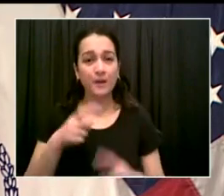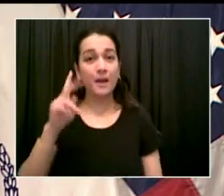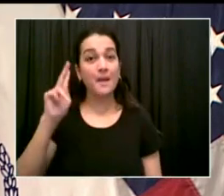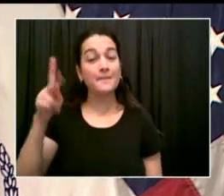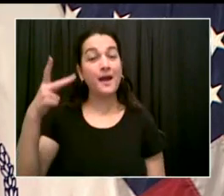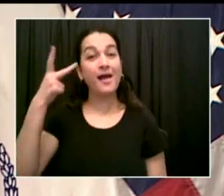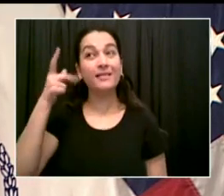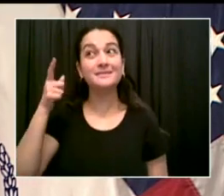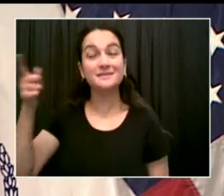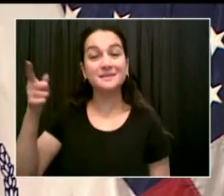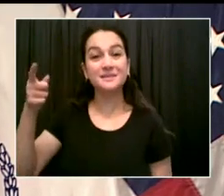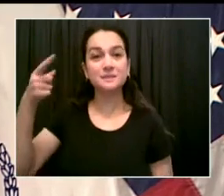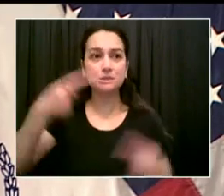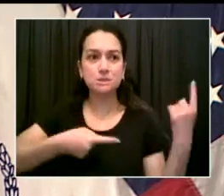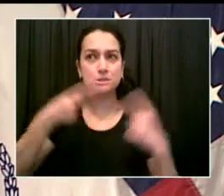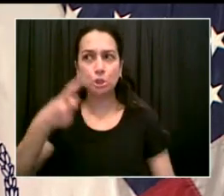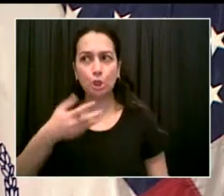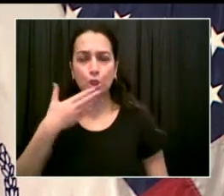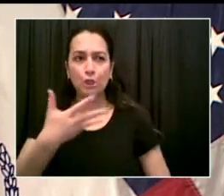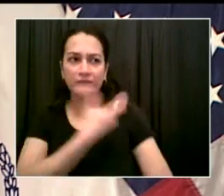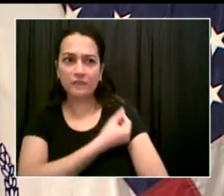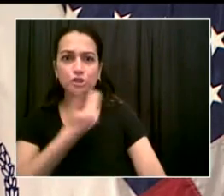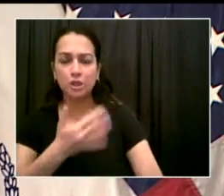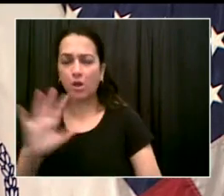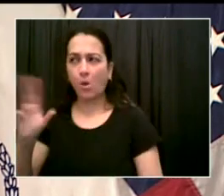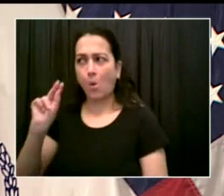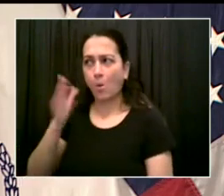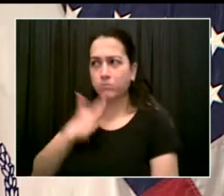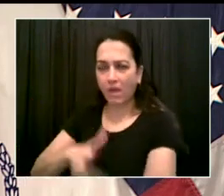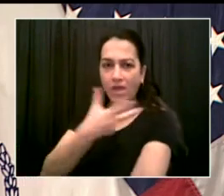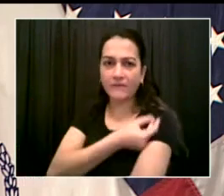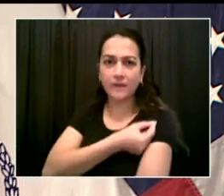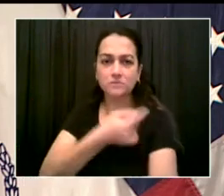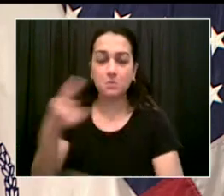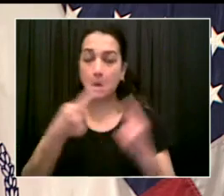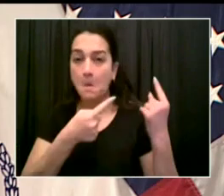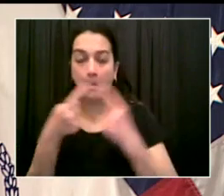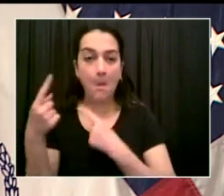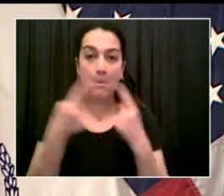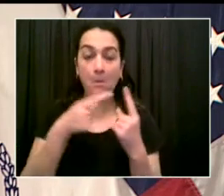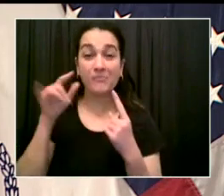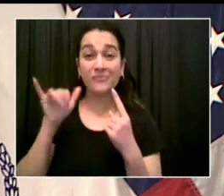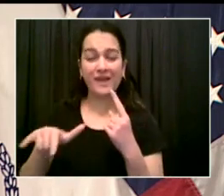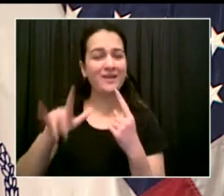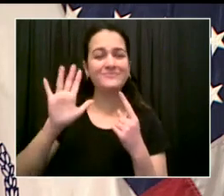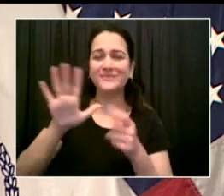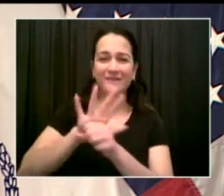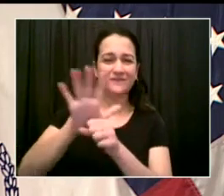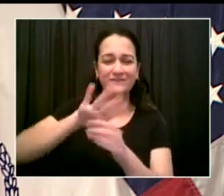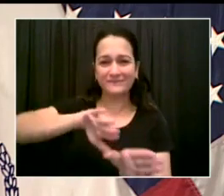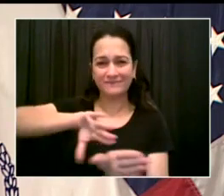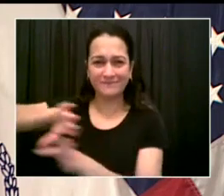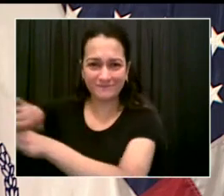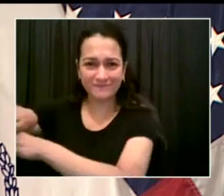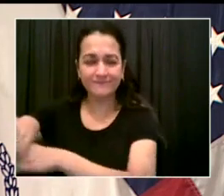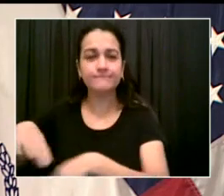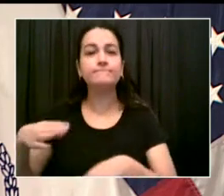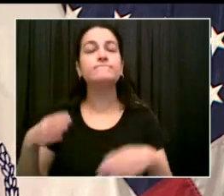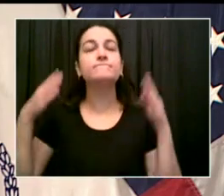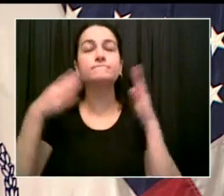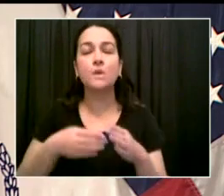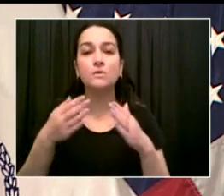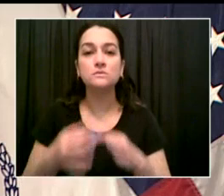protect people, we've got to protect each other. Thank you very, very much for your clear, strong words on this issue.